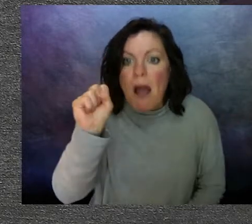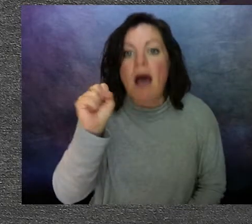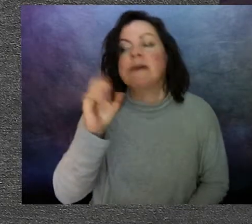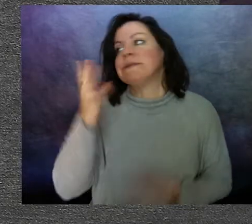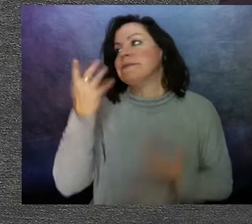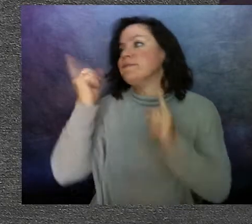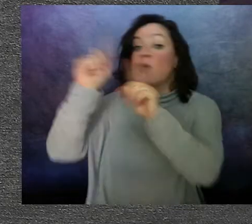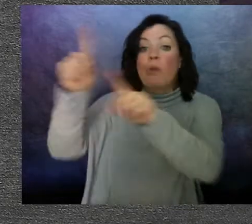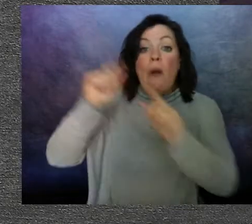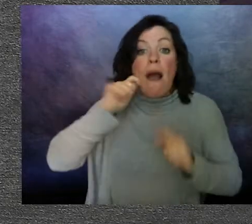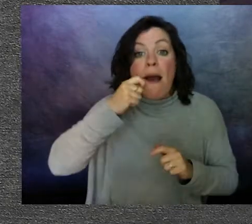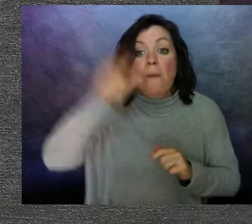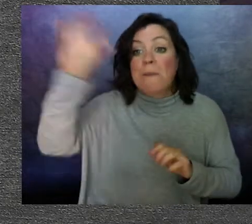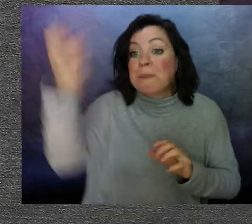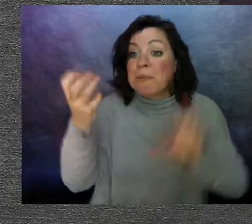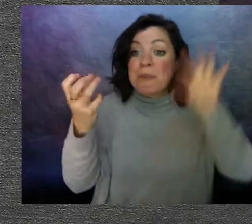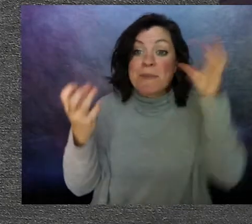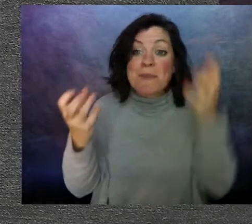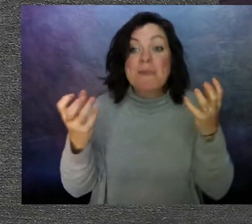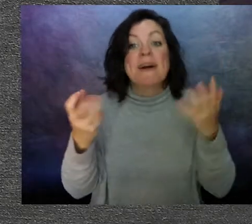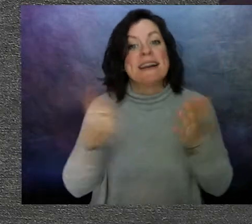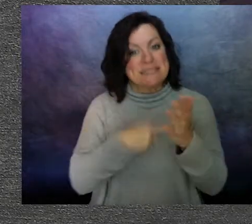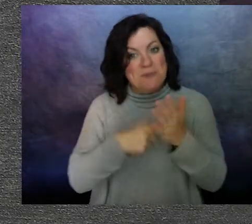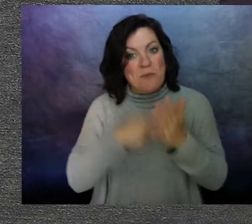and carving pumpkins on the front porch.